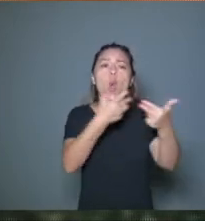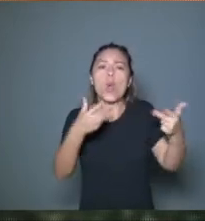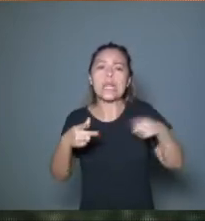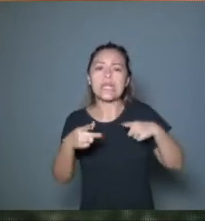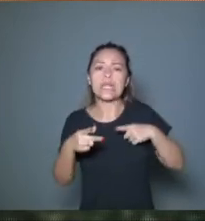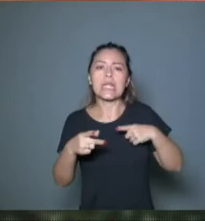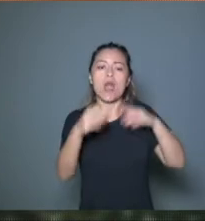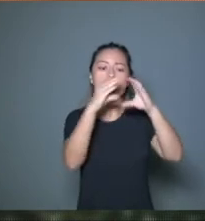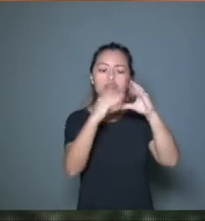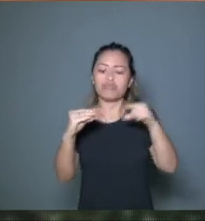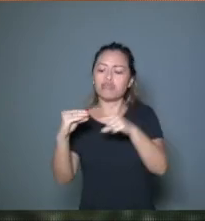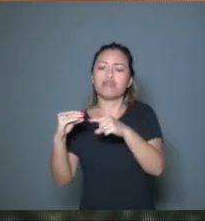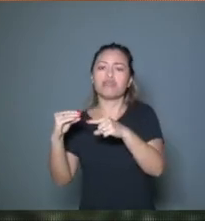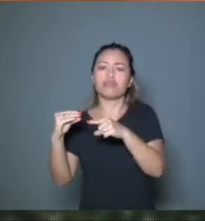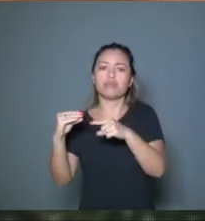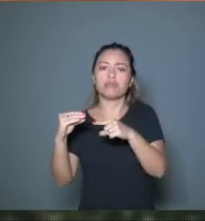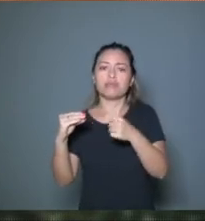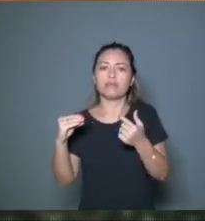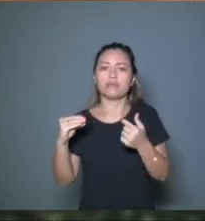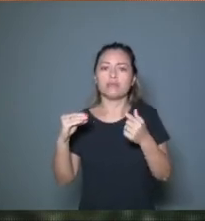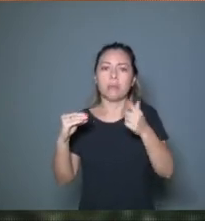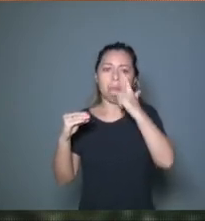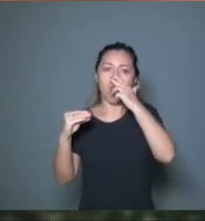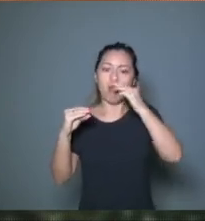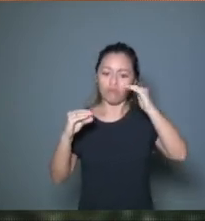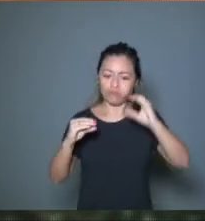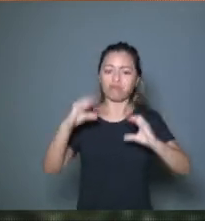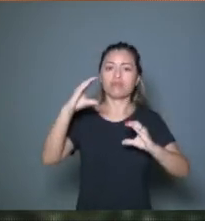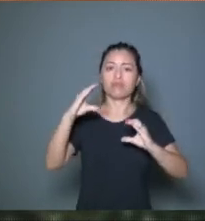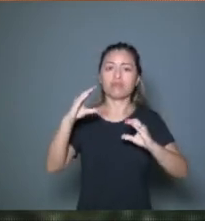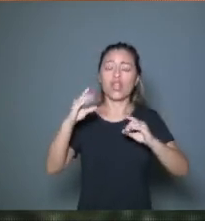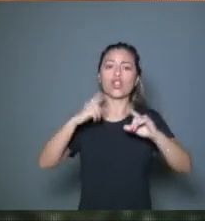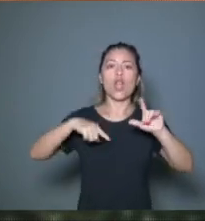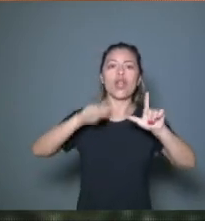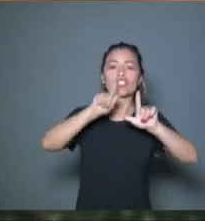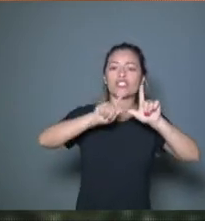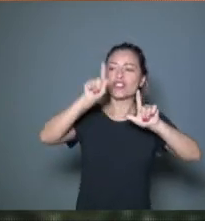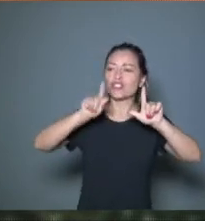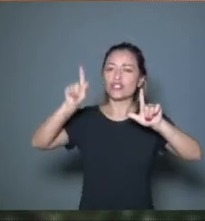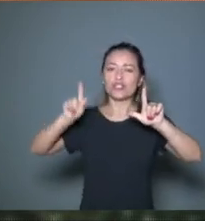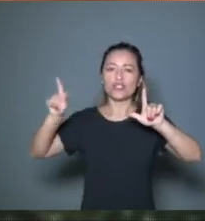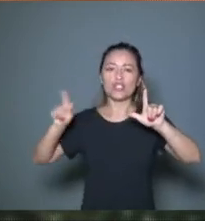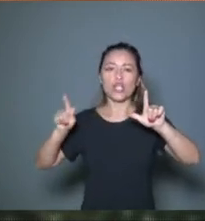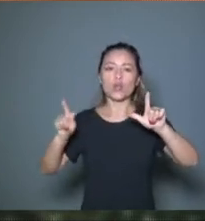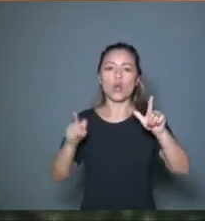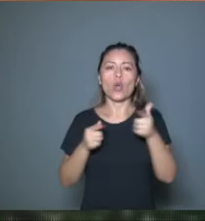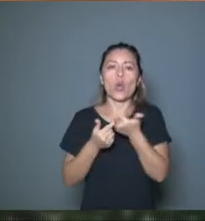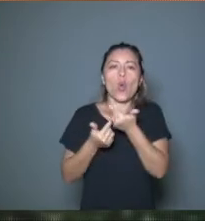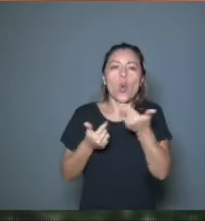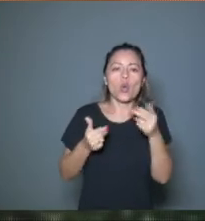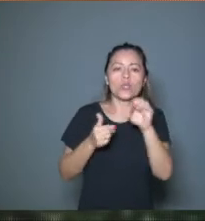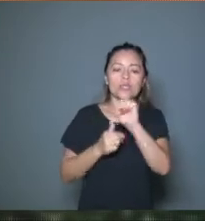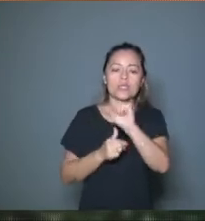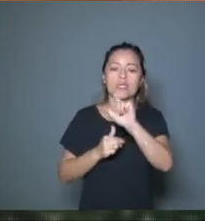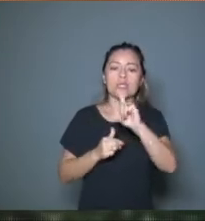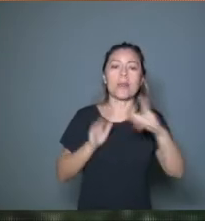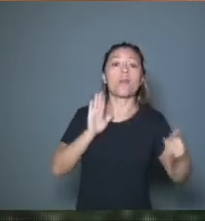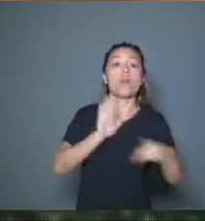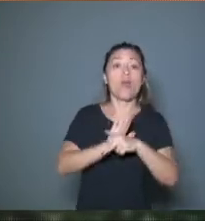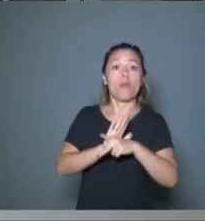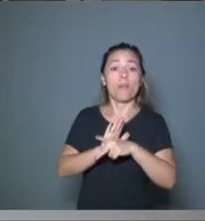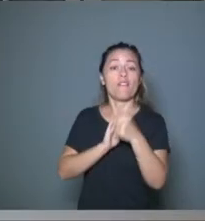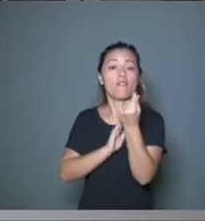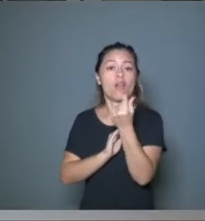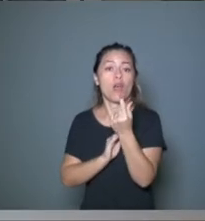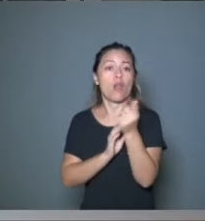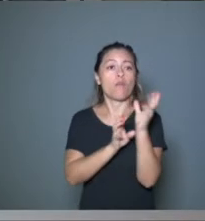derivatives. And the counterpart is the net equity. And we have hedge accounting. So our indicators of total liabilities over net